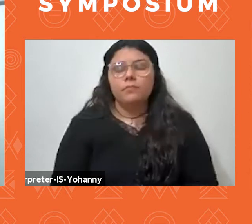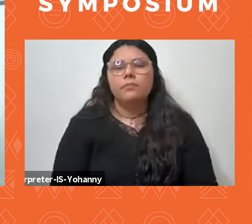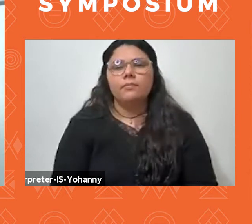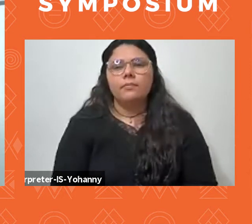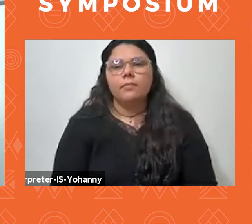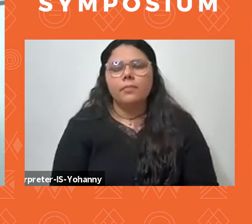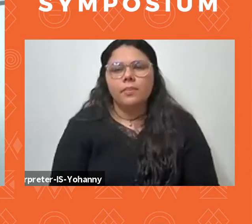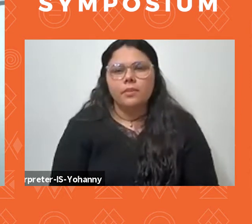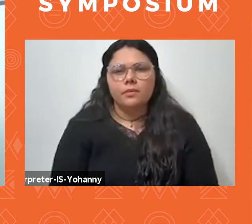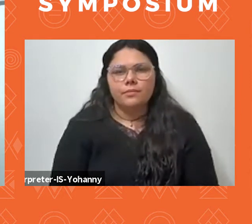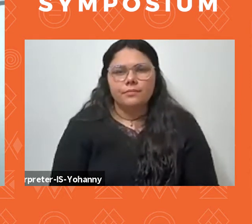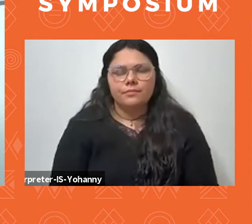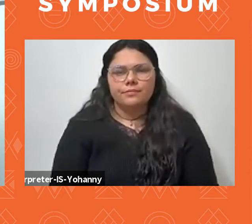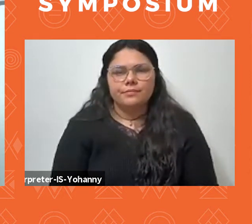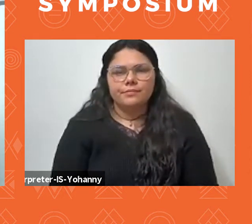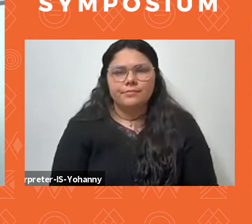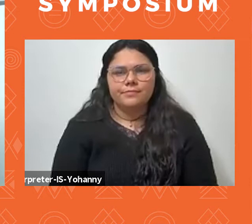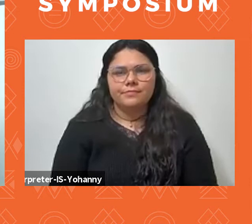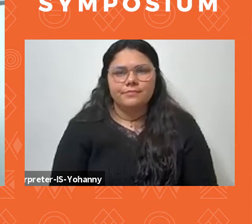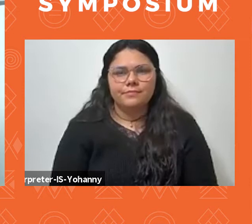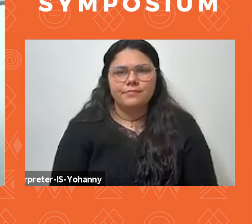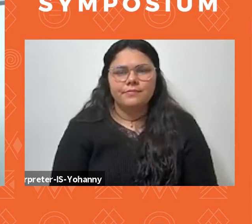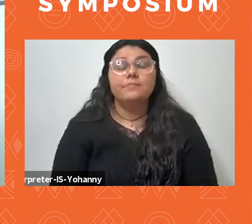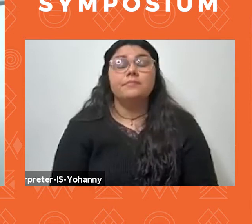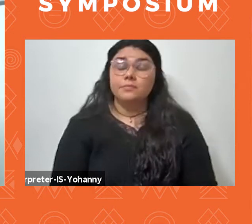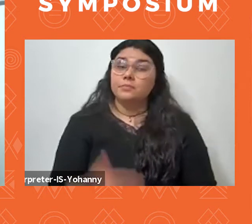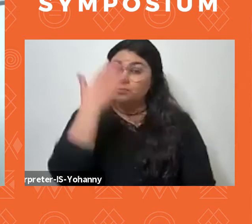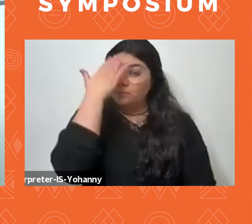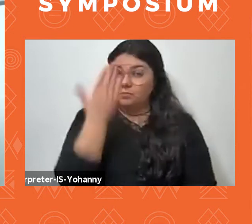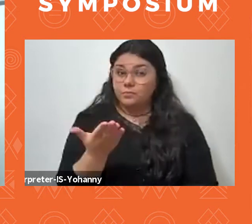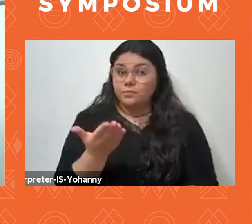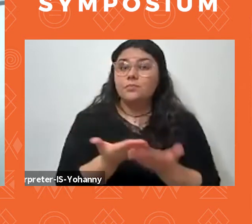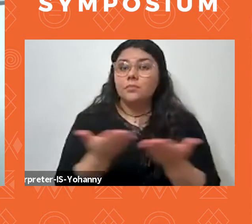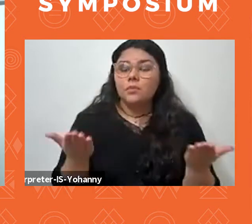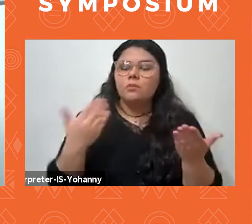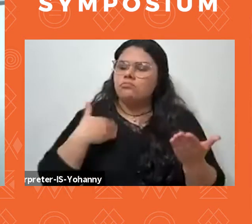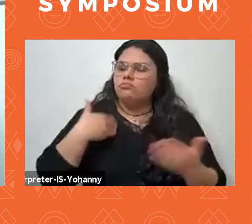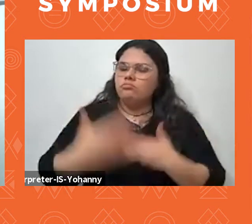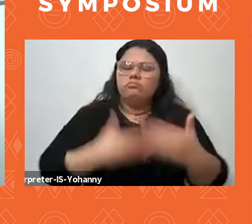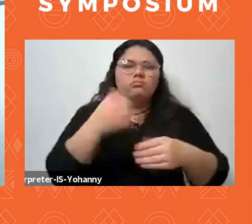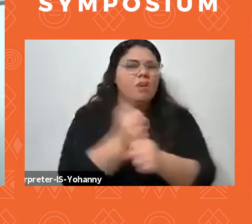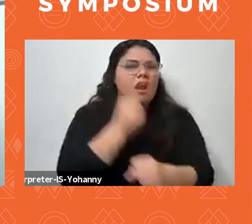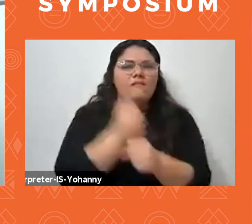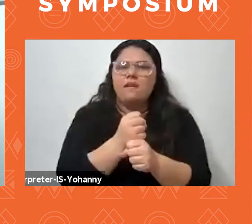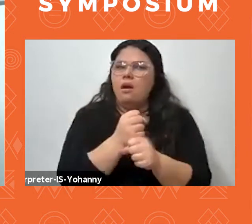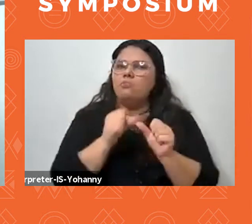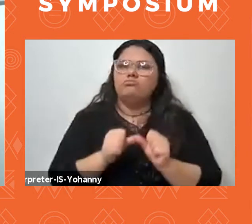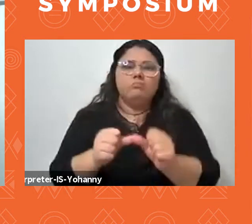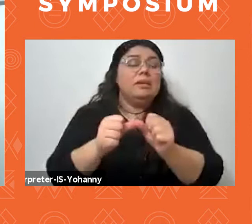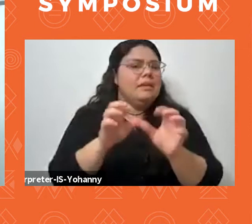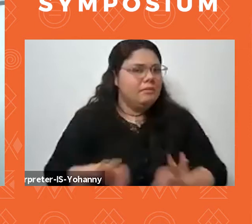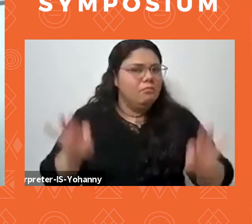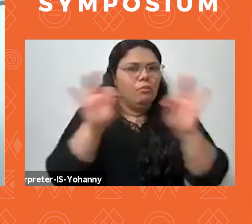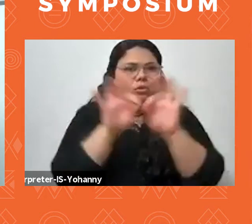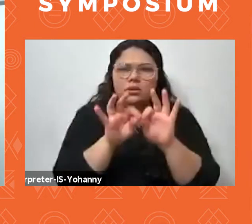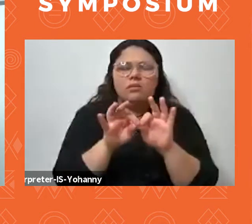work continues to have meaning, and renewing our commitment to it. It seems like an apt way